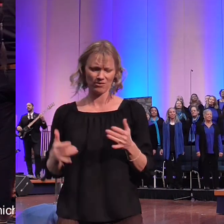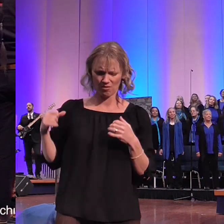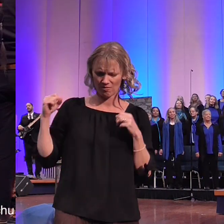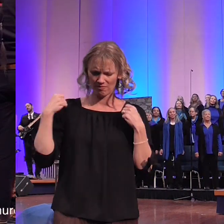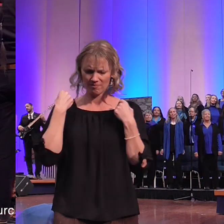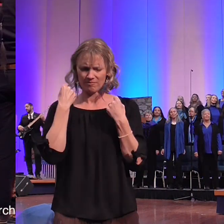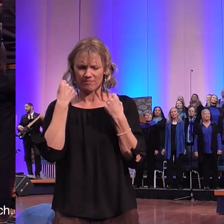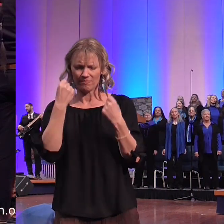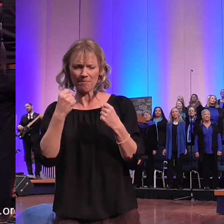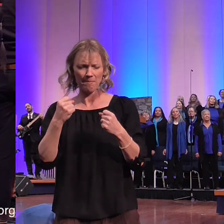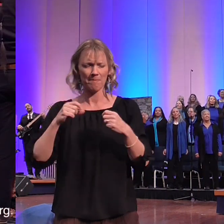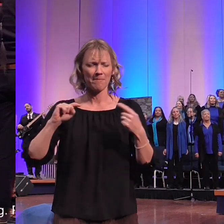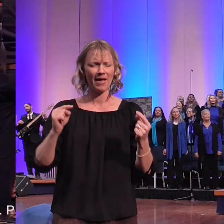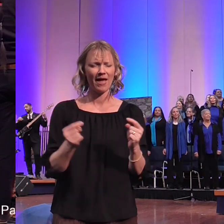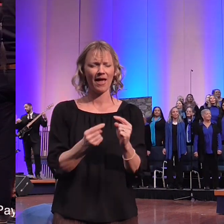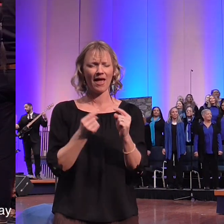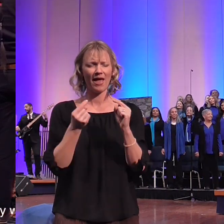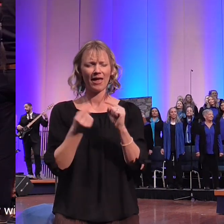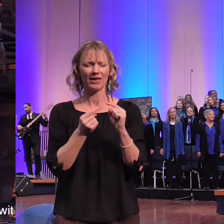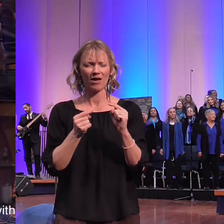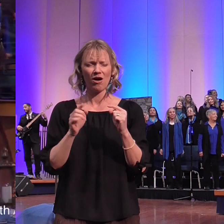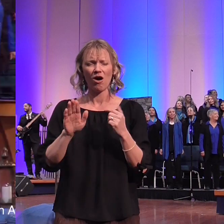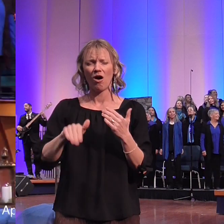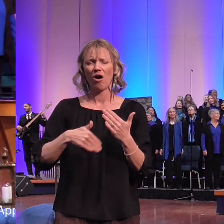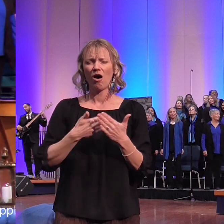live, oh, live,